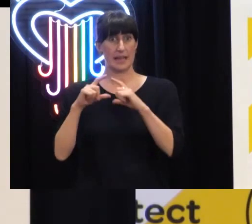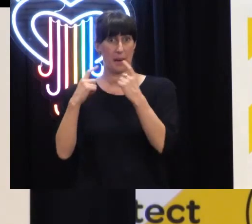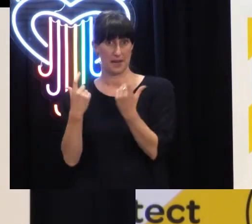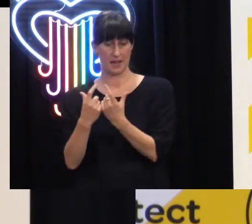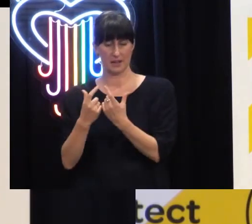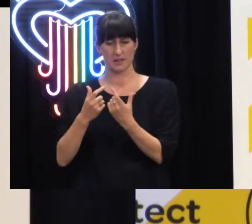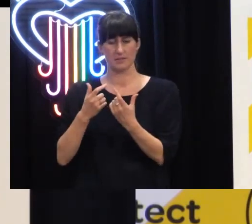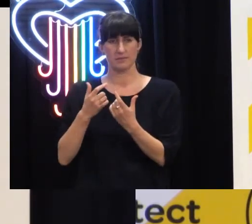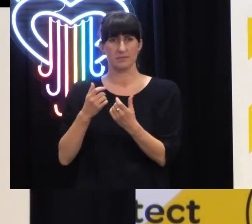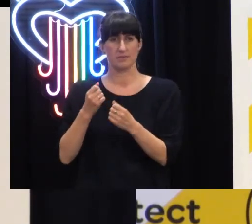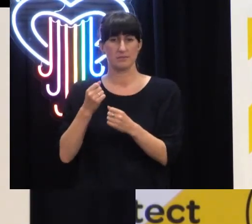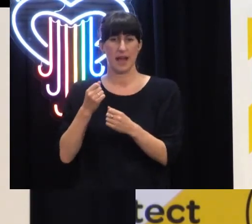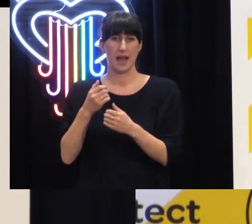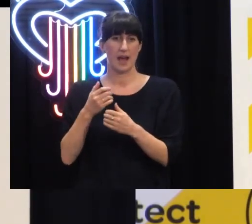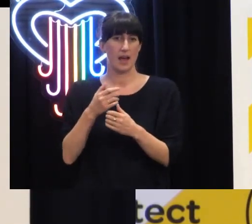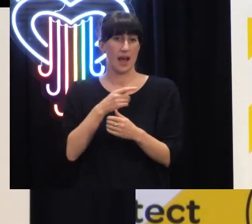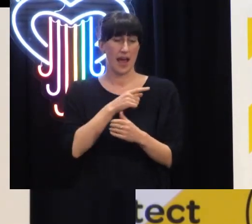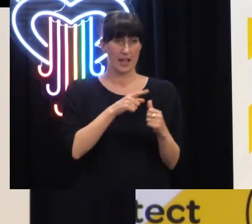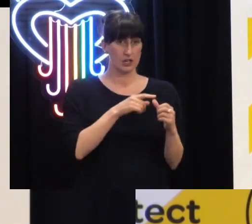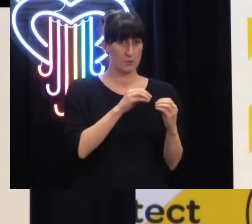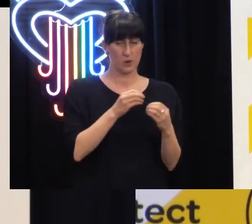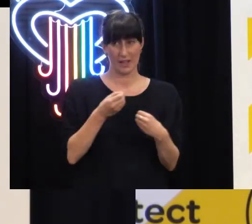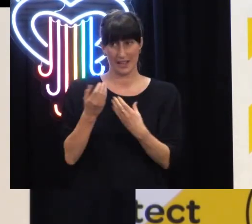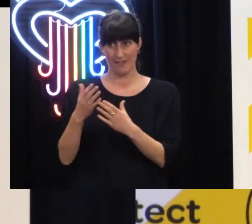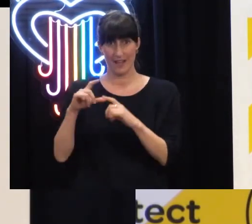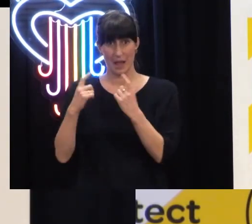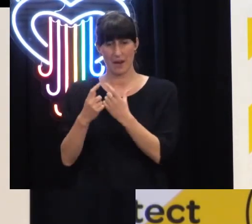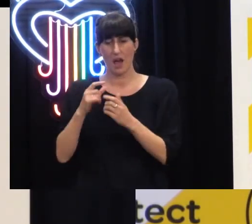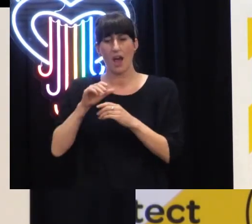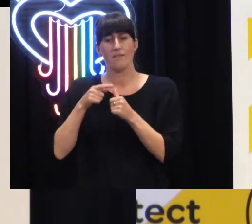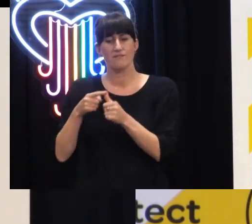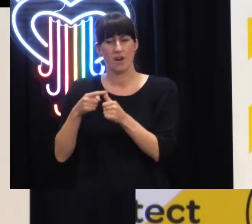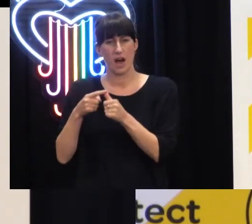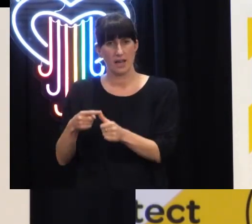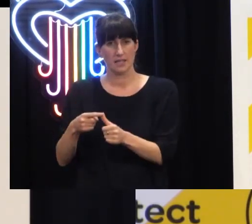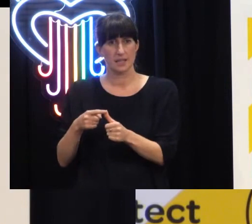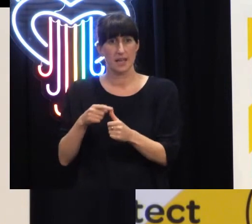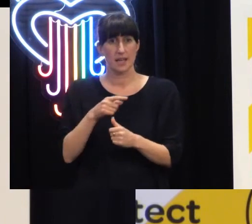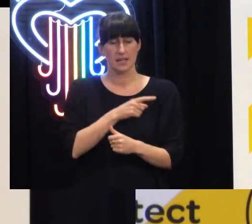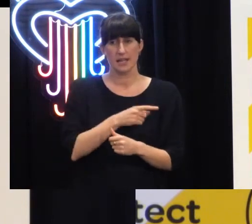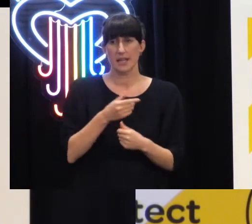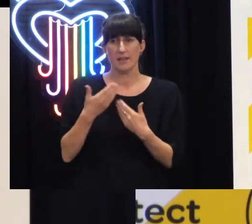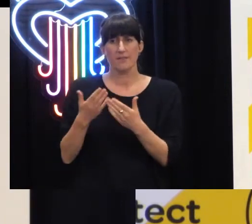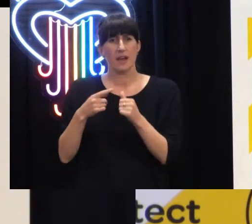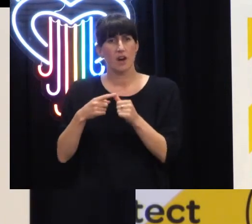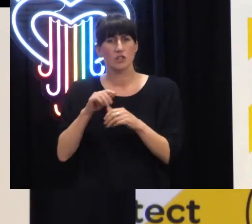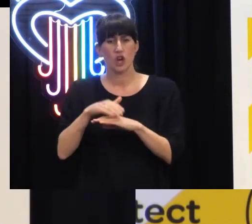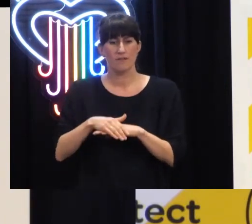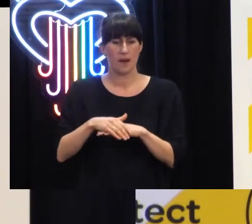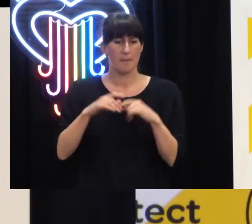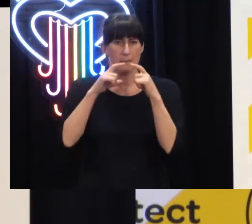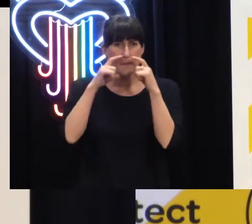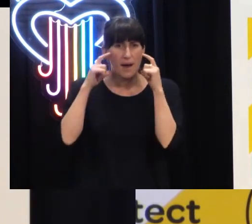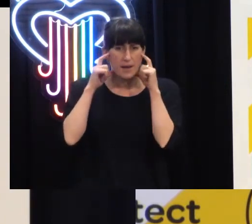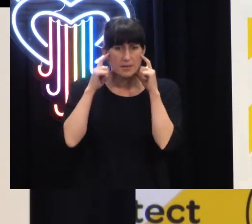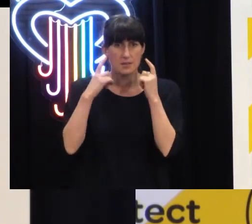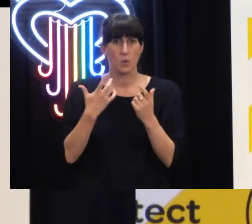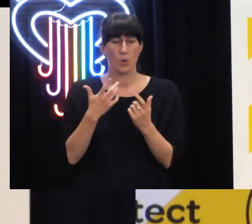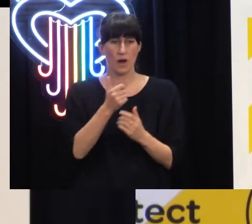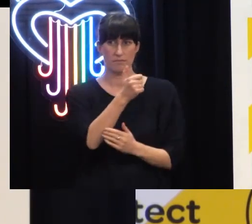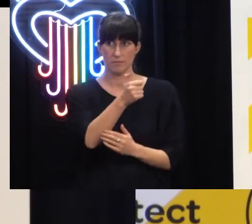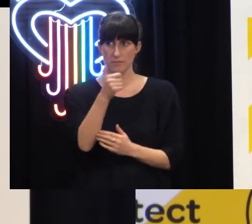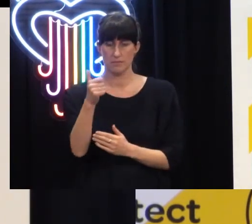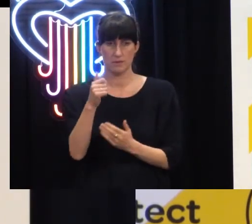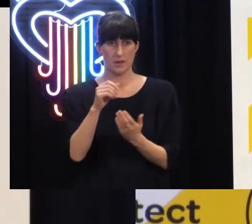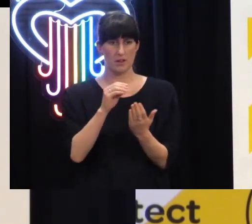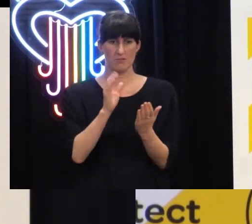around mandatory masking and mandatory record keeping? Because we know that if something becomes